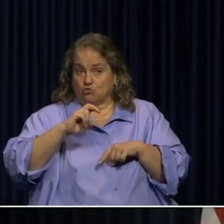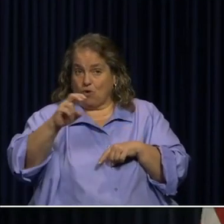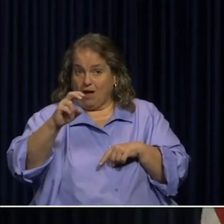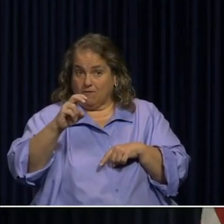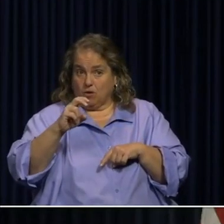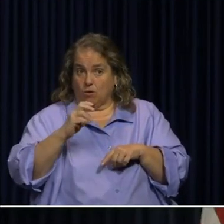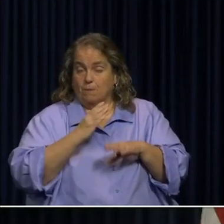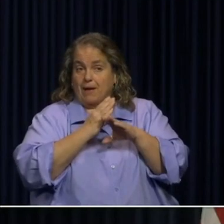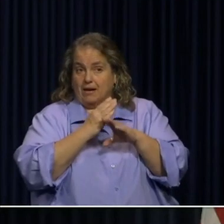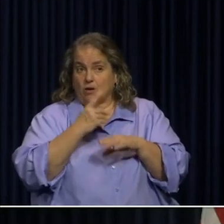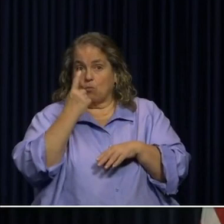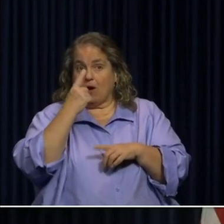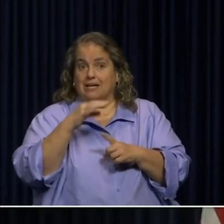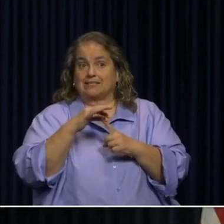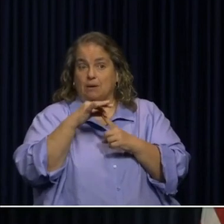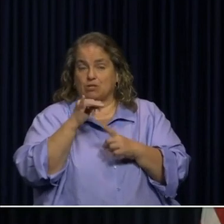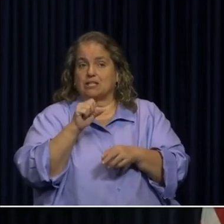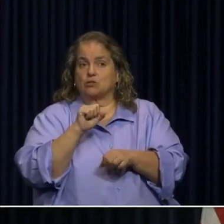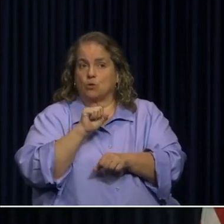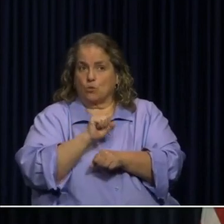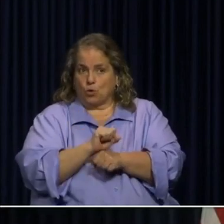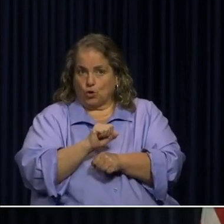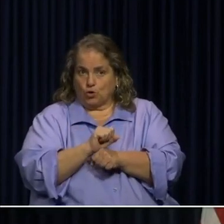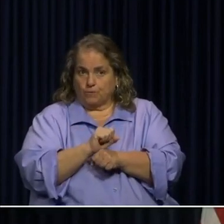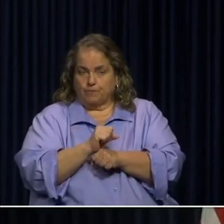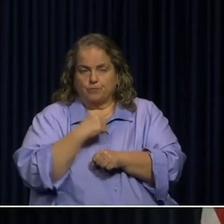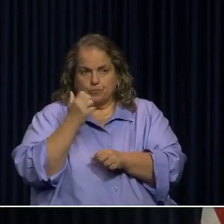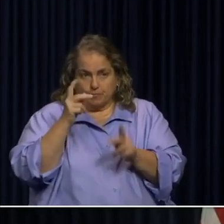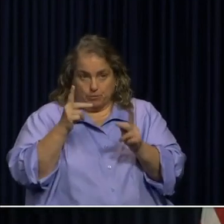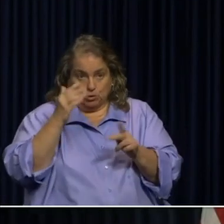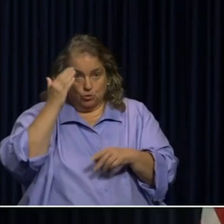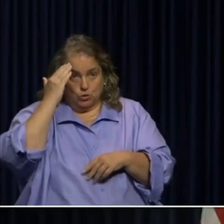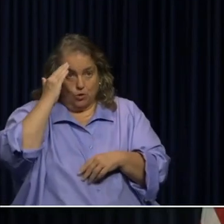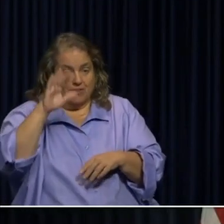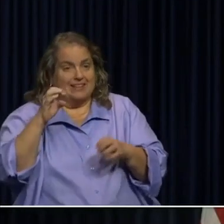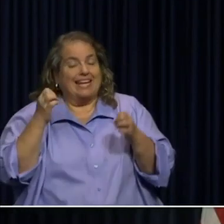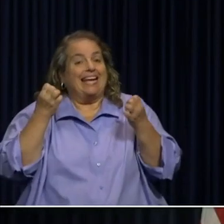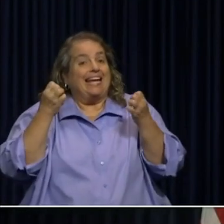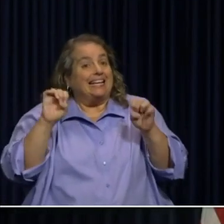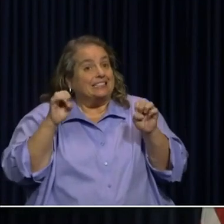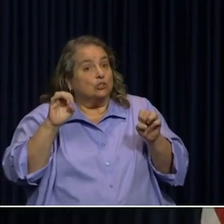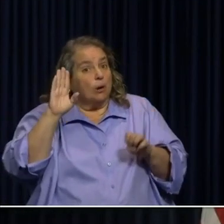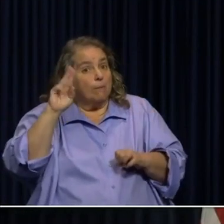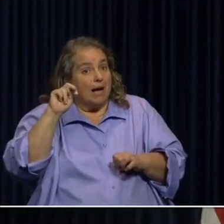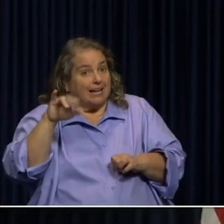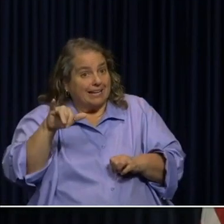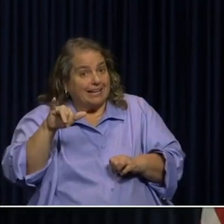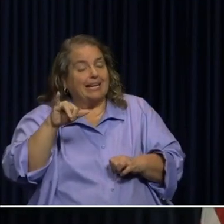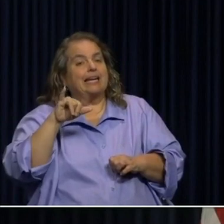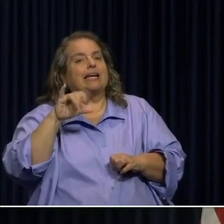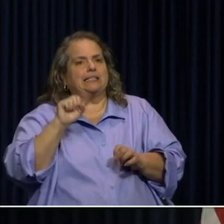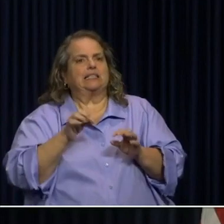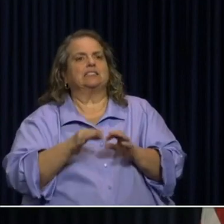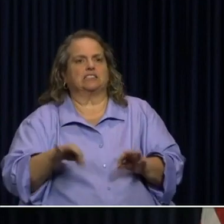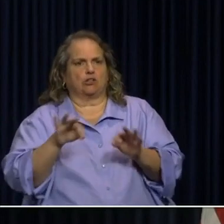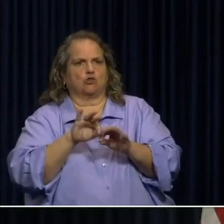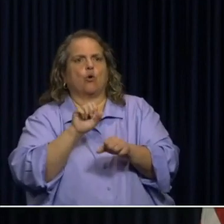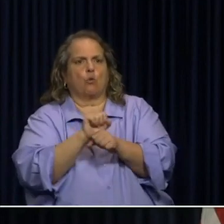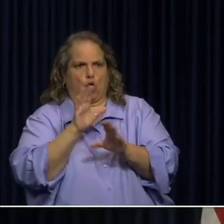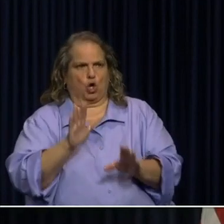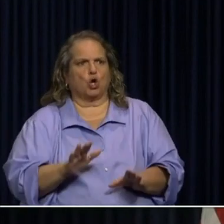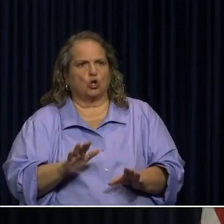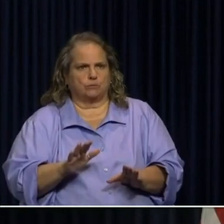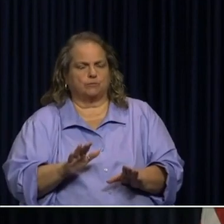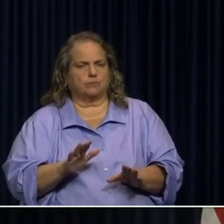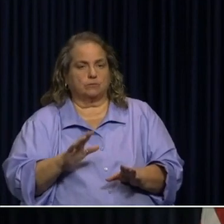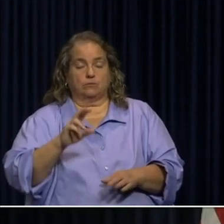exceptions on there is work. So I want people to know that the Easter Bunny is an essential worker and that the travel ban